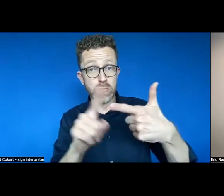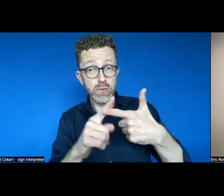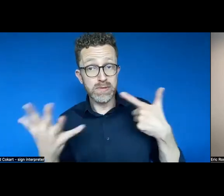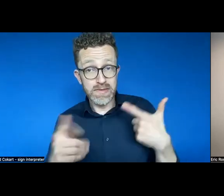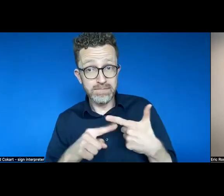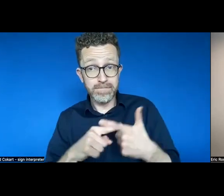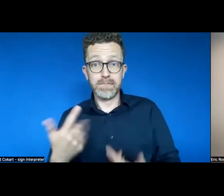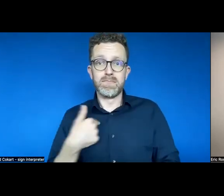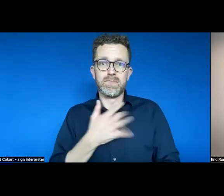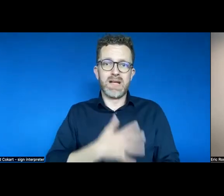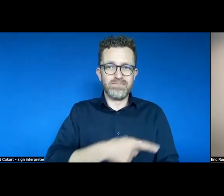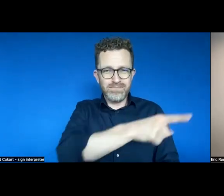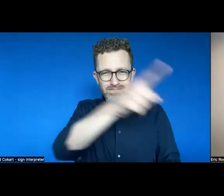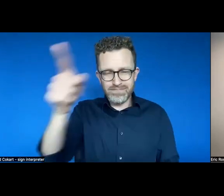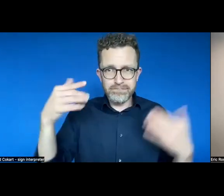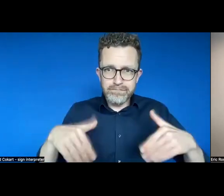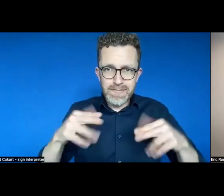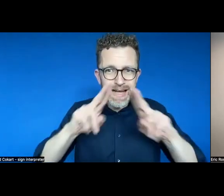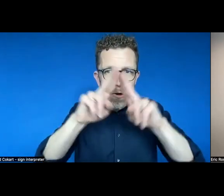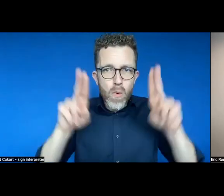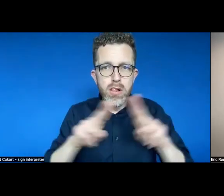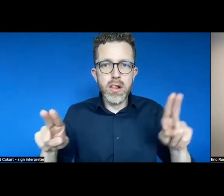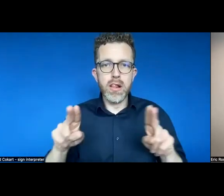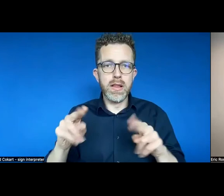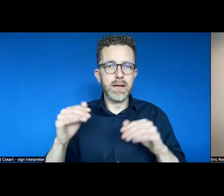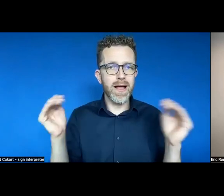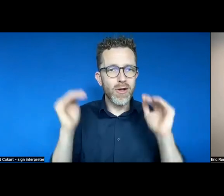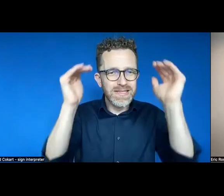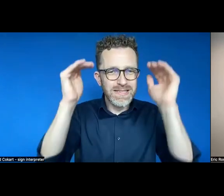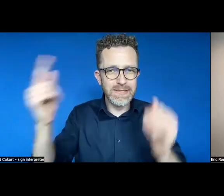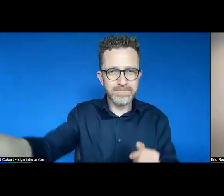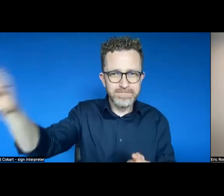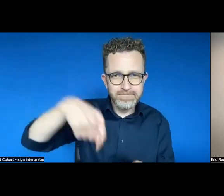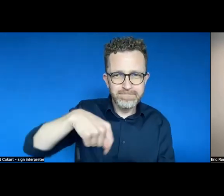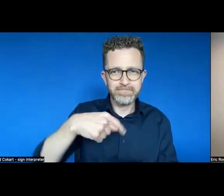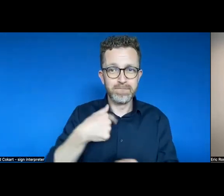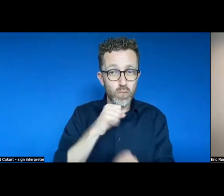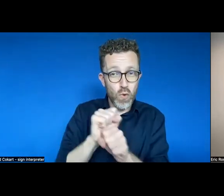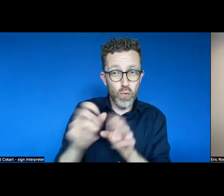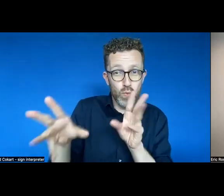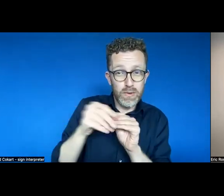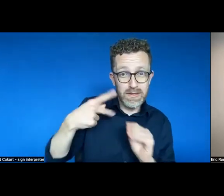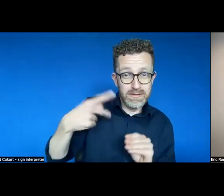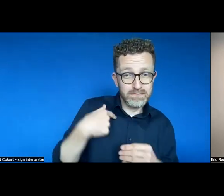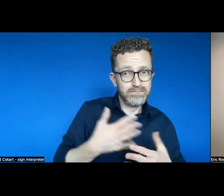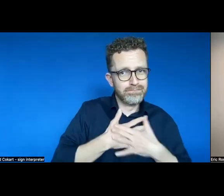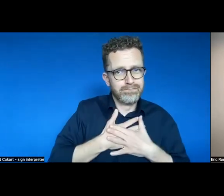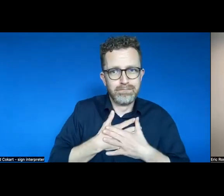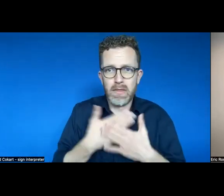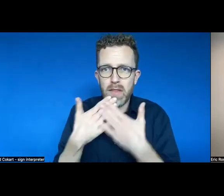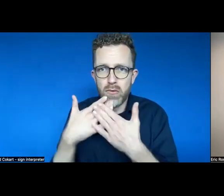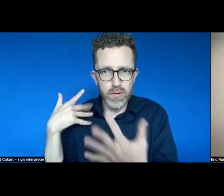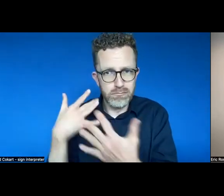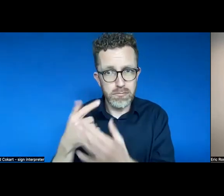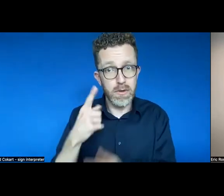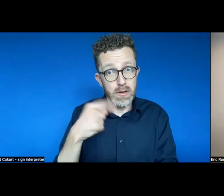mean, immediate health, safety, medical reasons. That's number two. We've got to get to them, and we've got to make sure their immediate medical